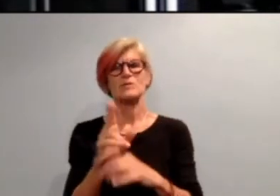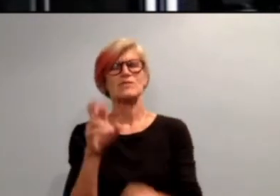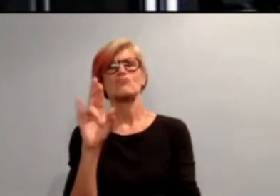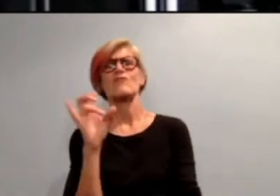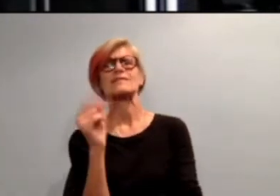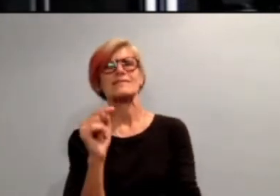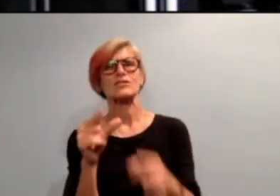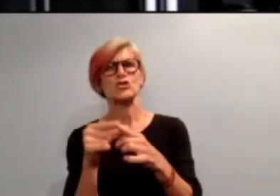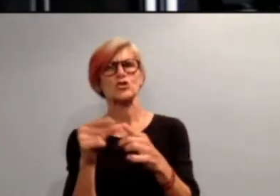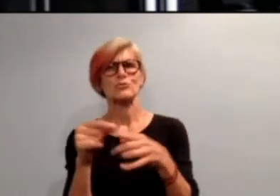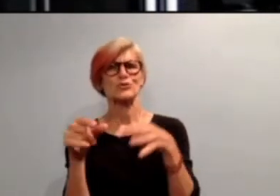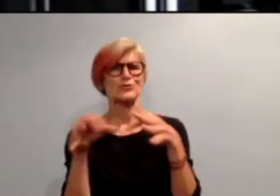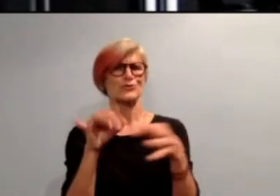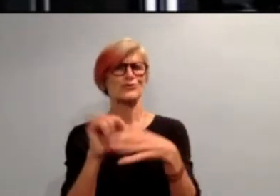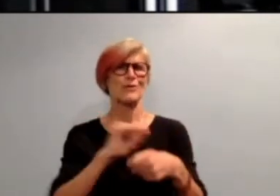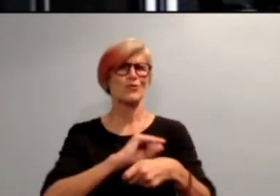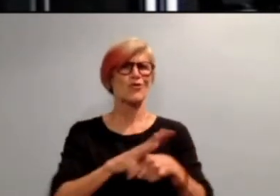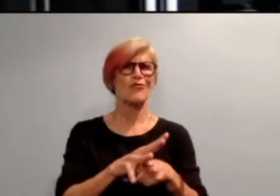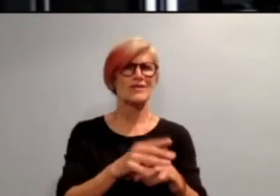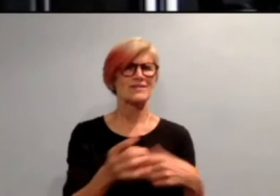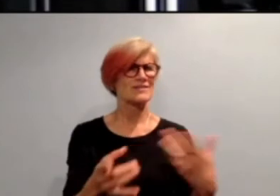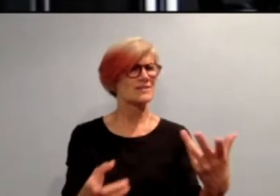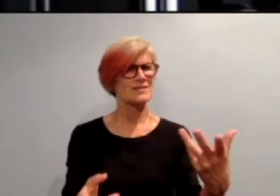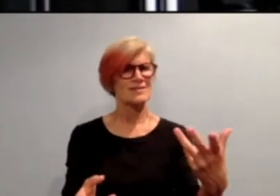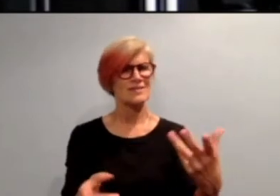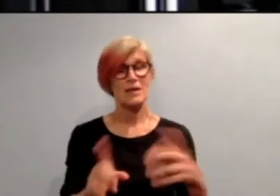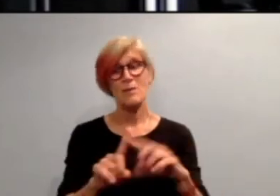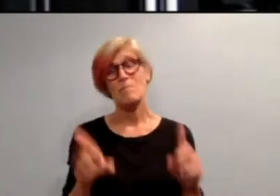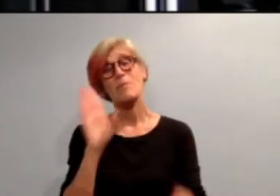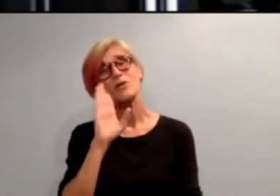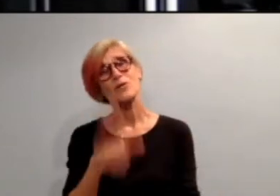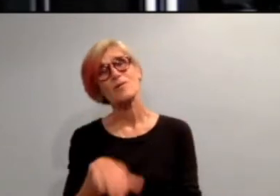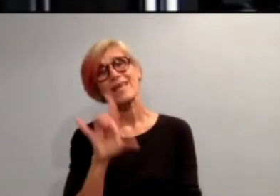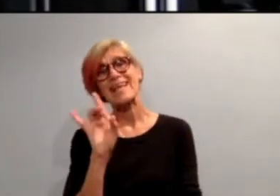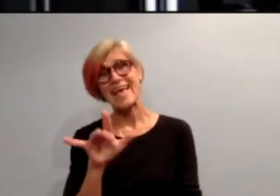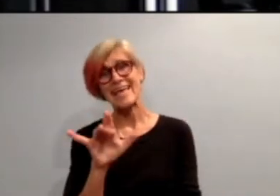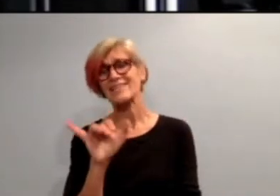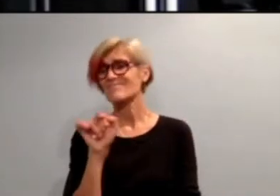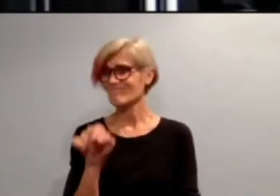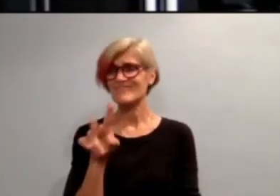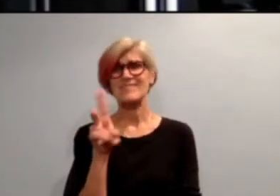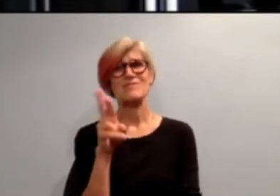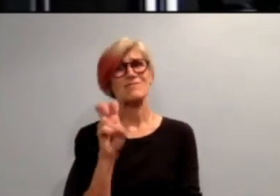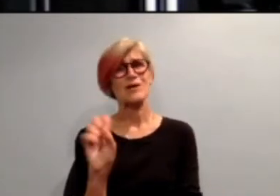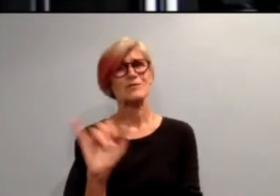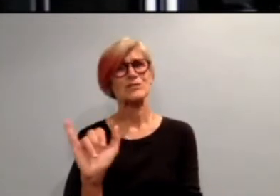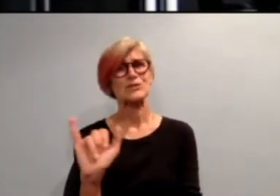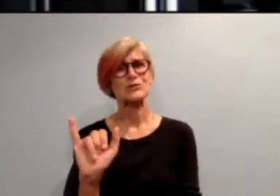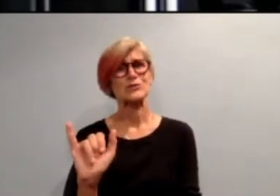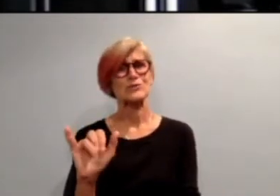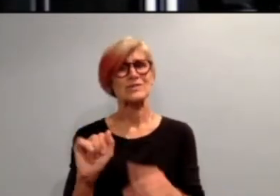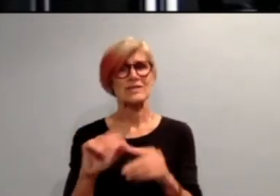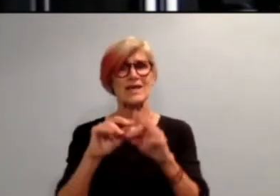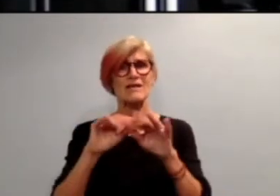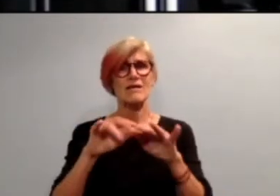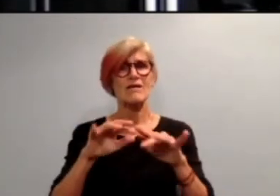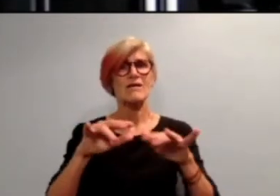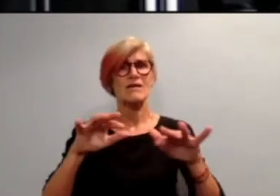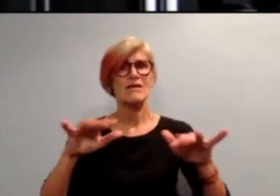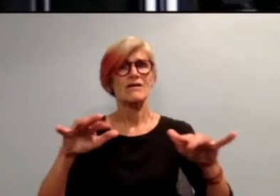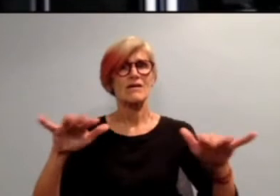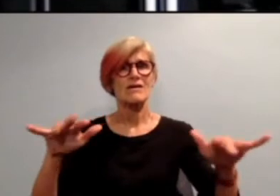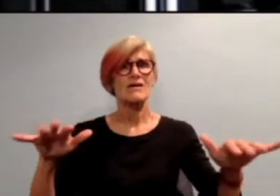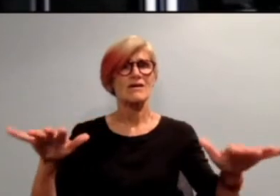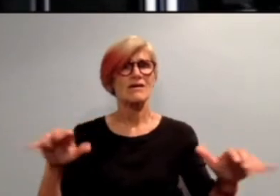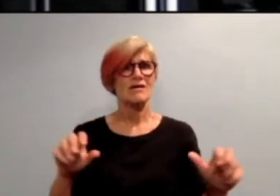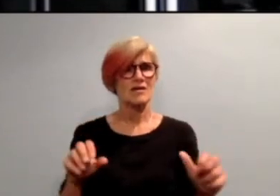is, hate is a virus. It spreads between family members and friends who pass along their fears